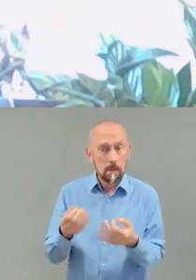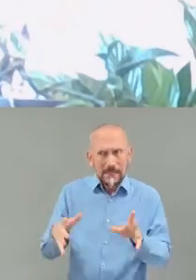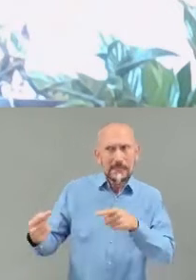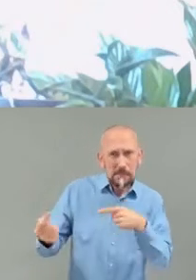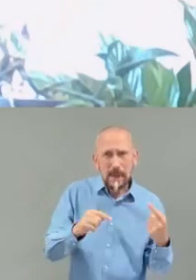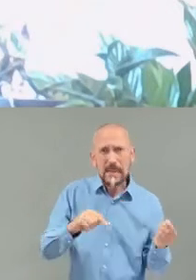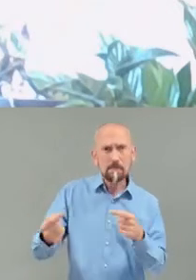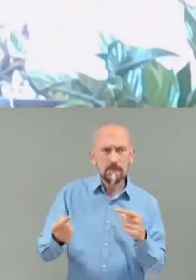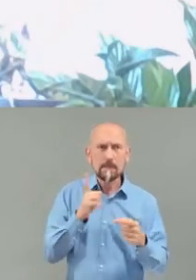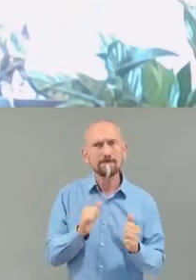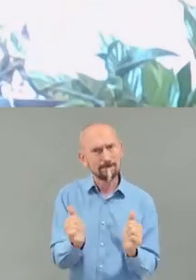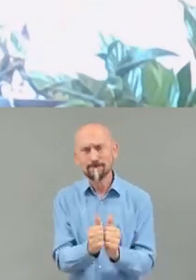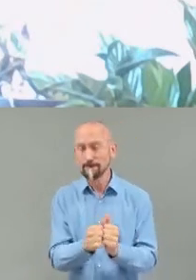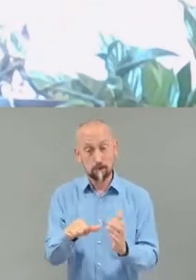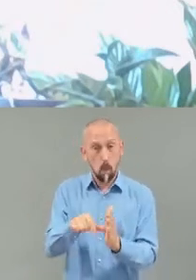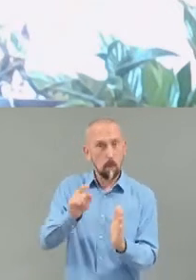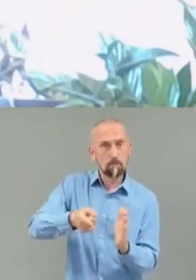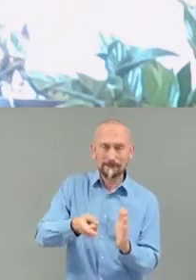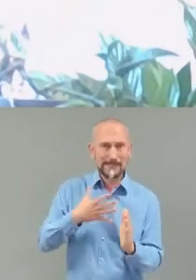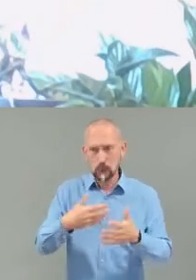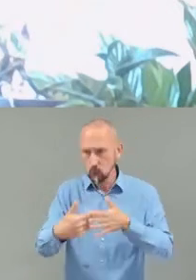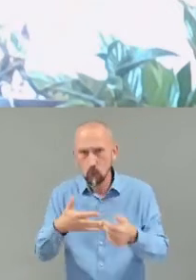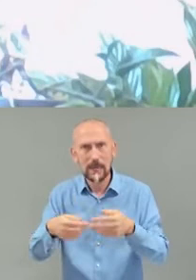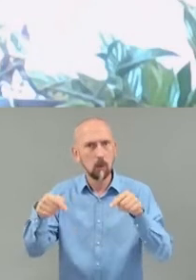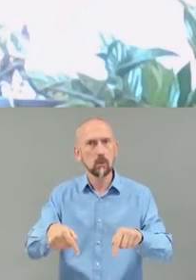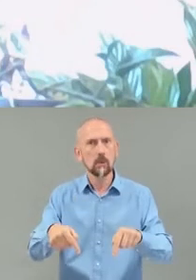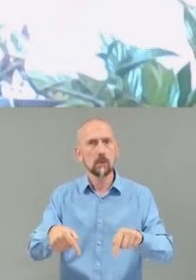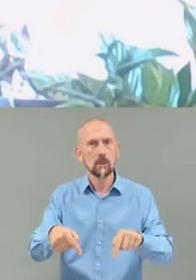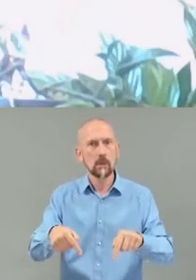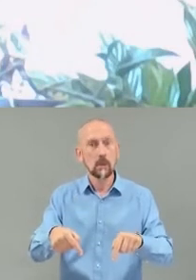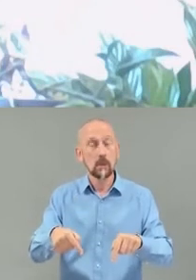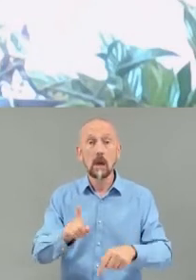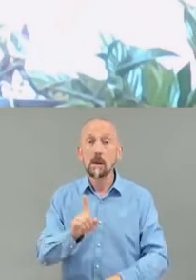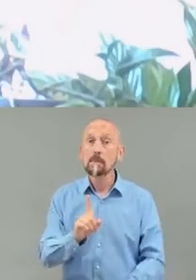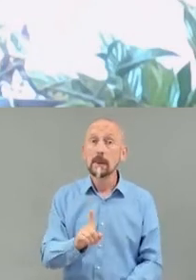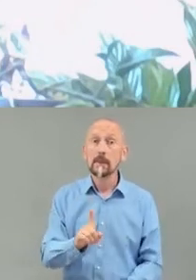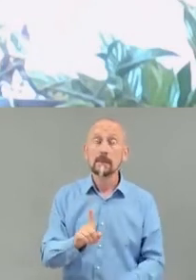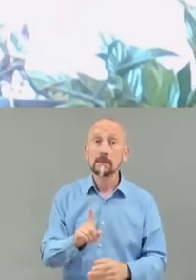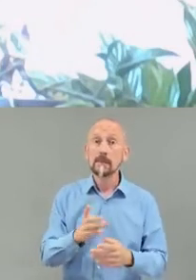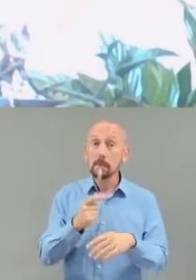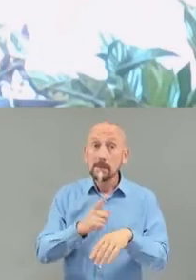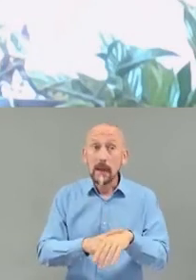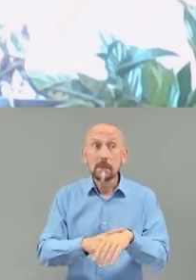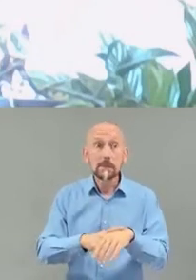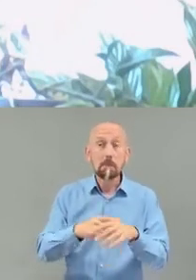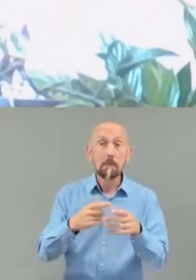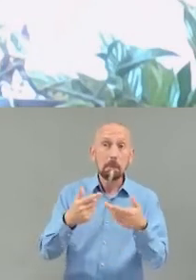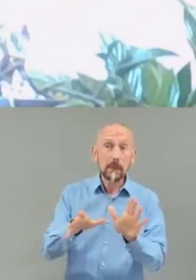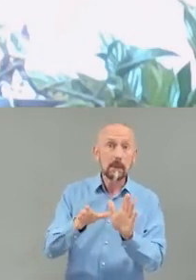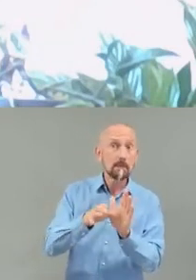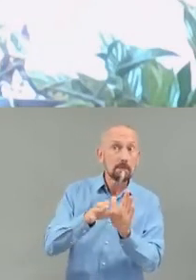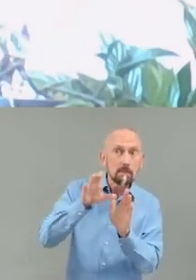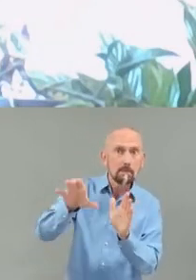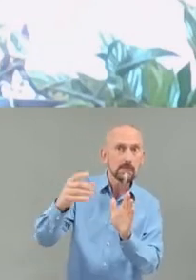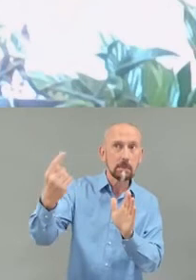needs to be done about it. At times, outside consultancy has been invested in and action